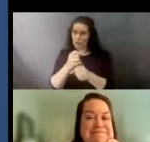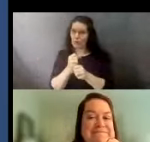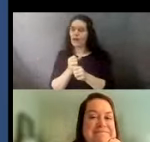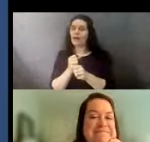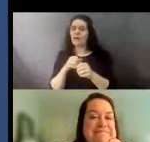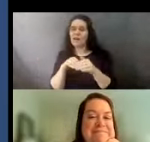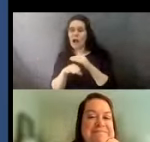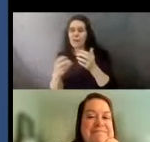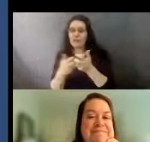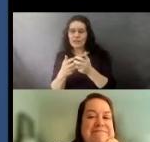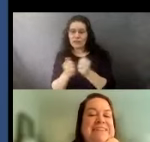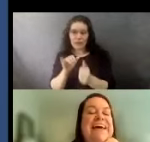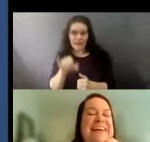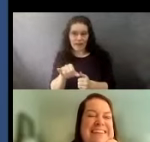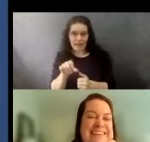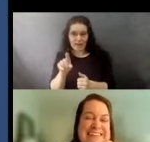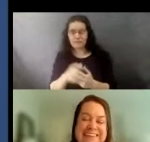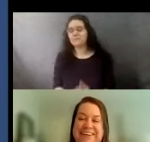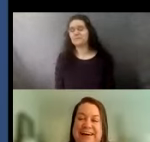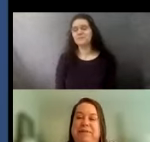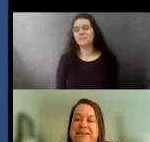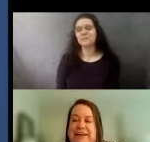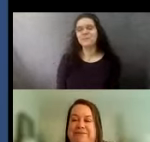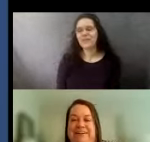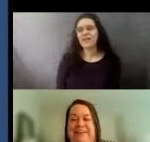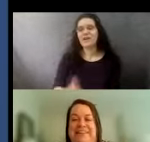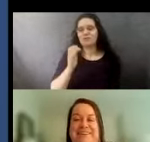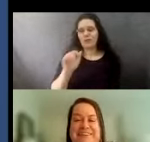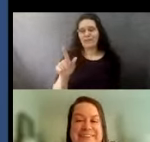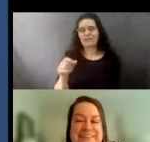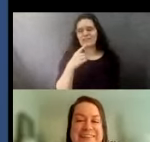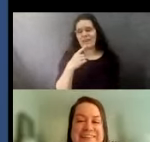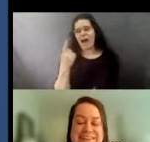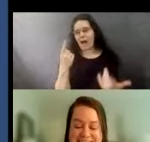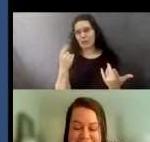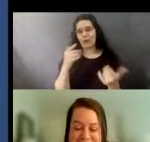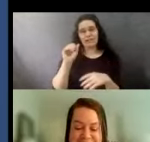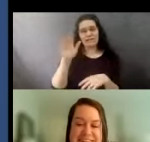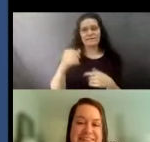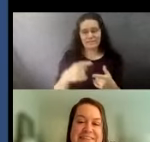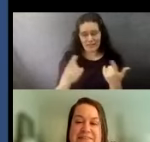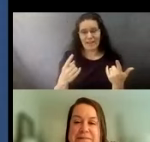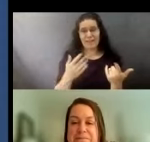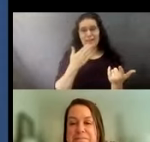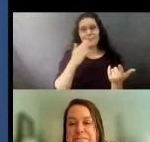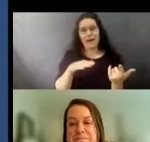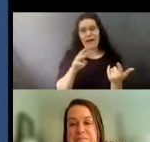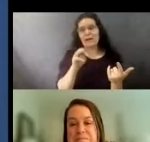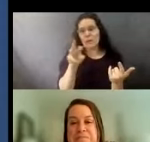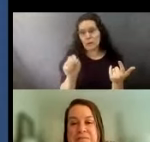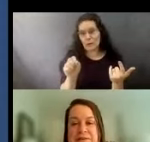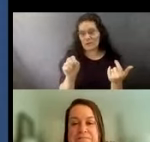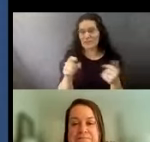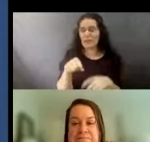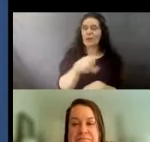I'll start with the bad news. So when Claudia was when Claudia was going over the definition of